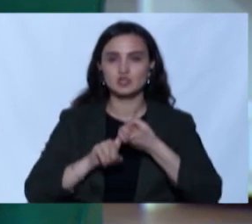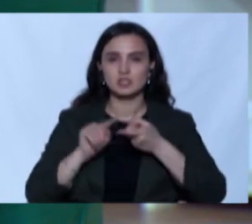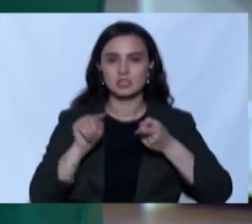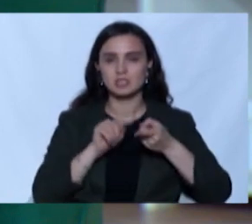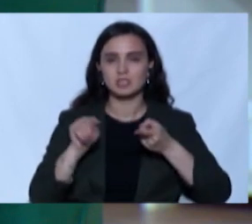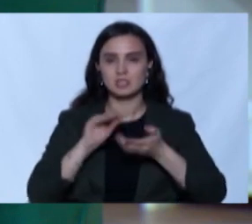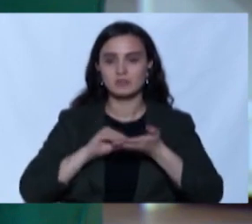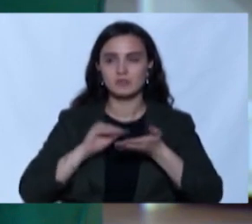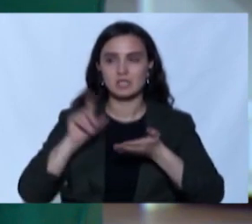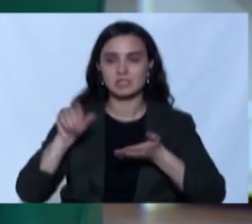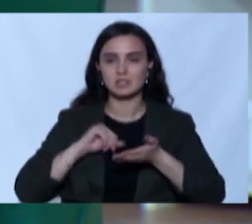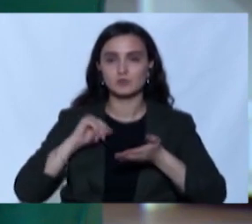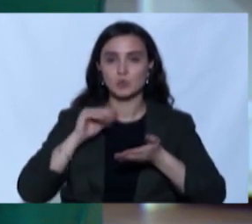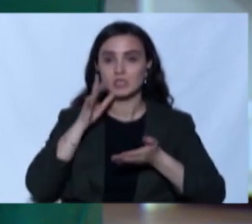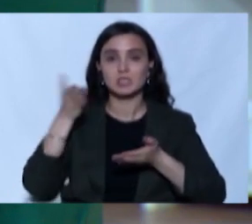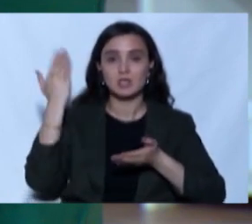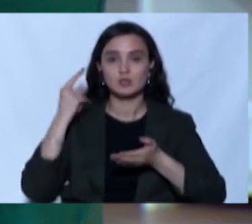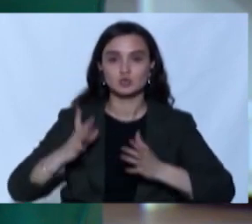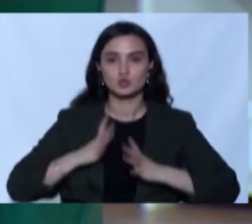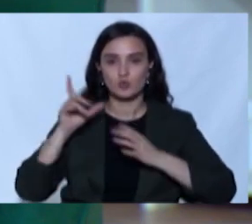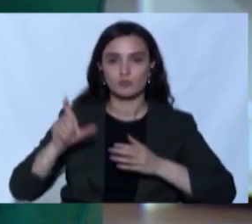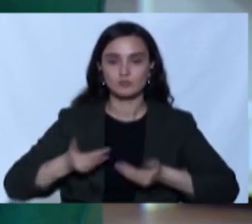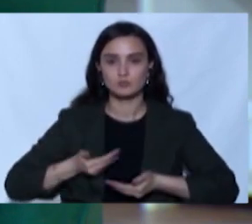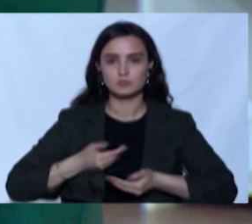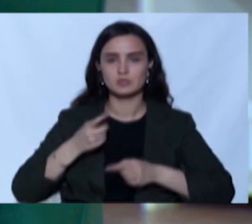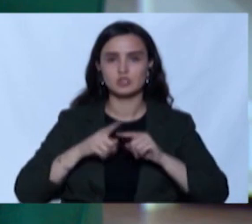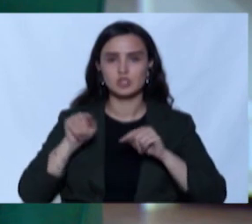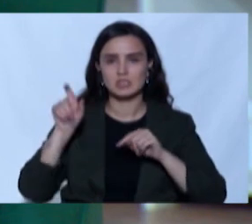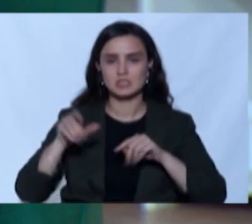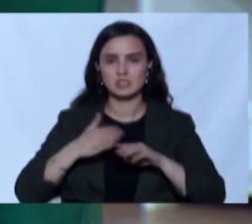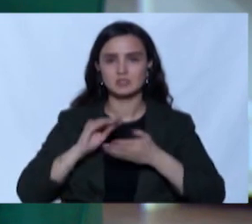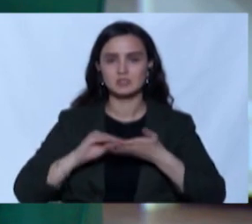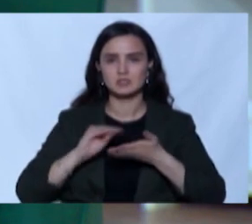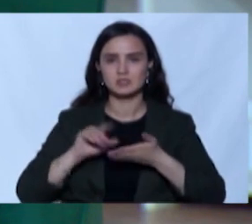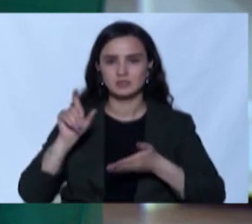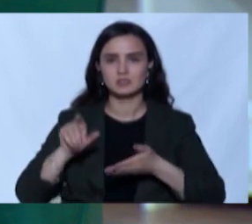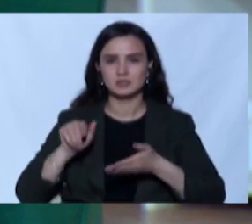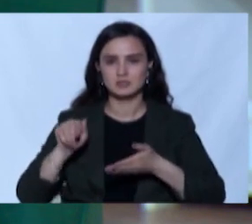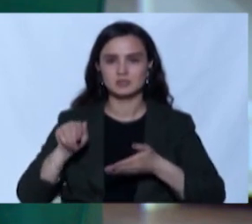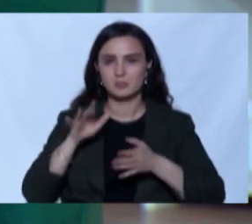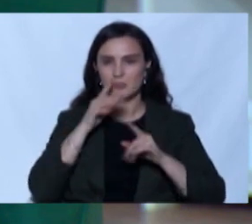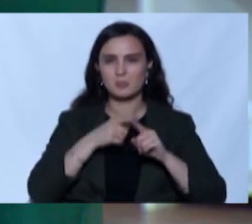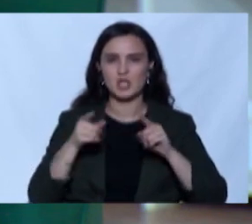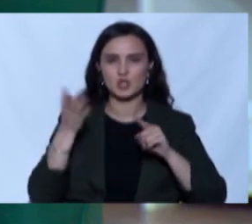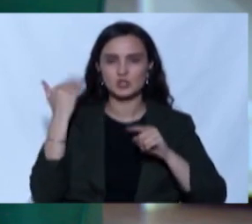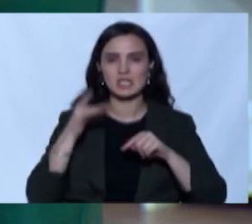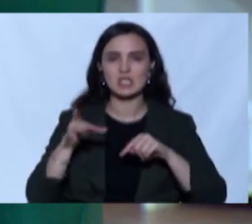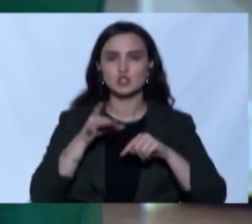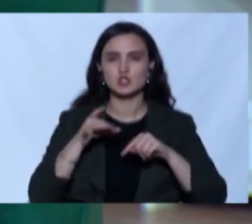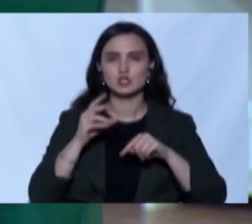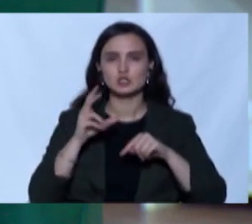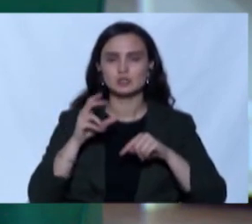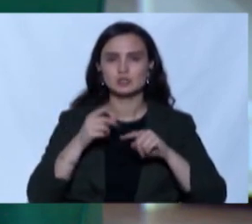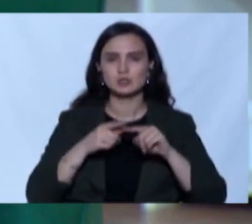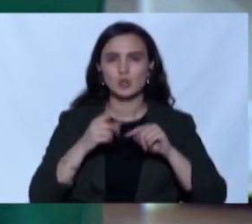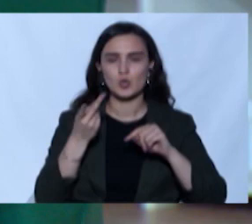the writer took from the time in which she lived. Now, let's remember, she is writing during the Regency period. The Regency period refers